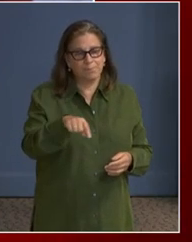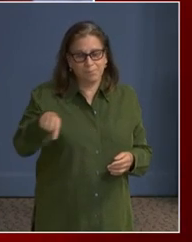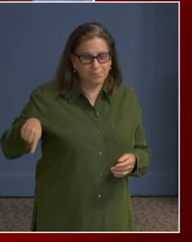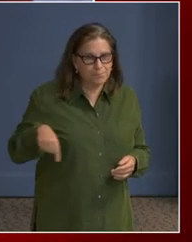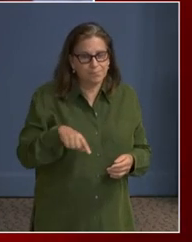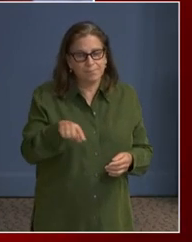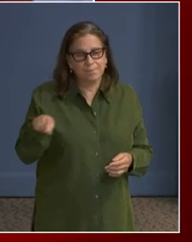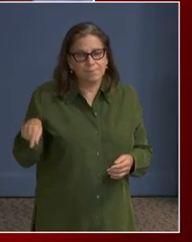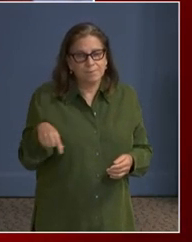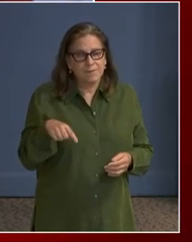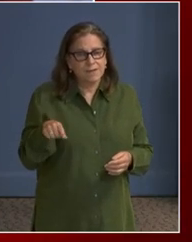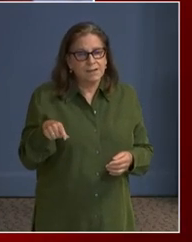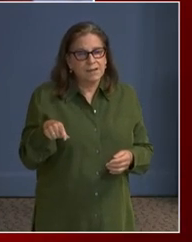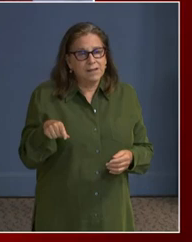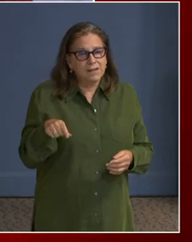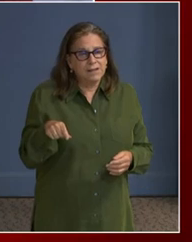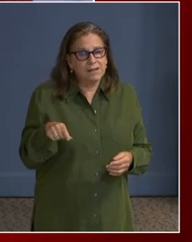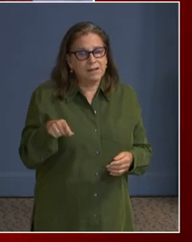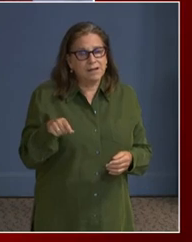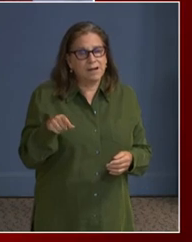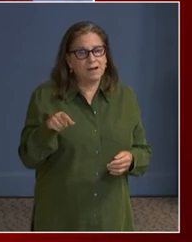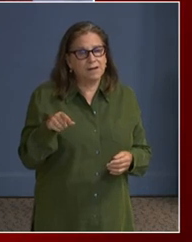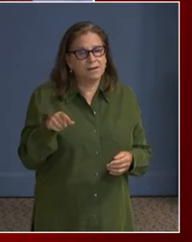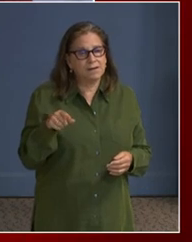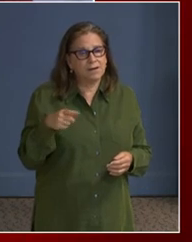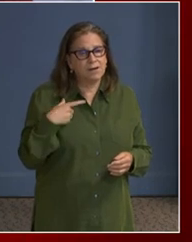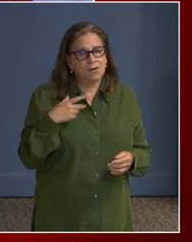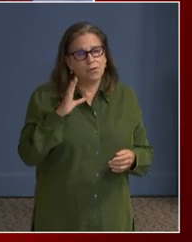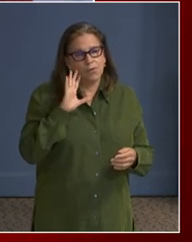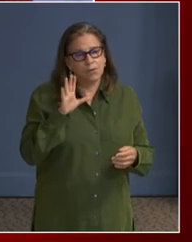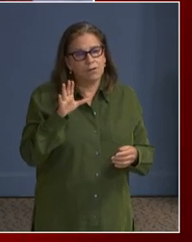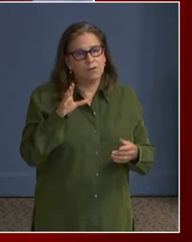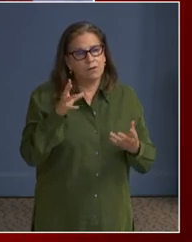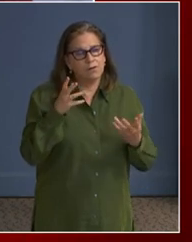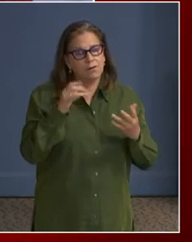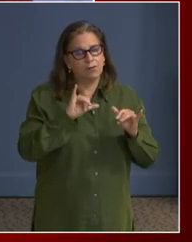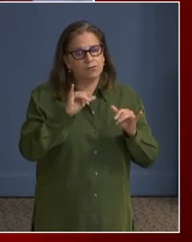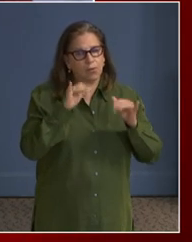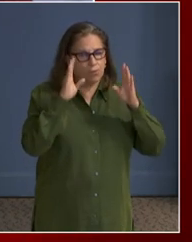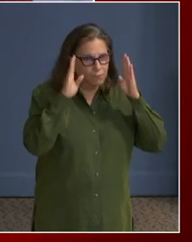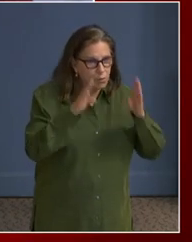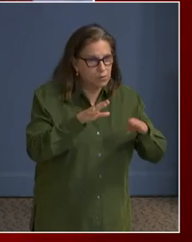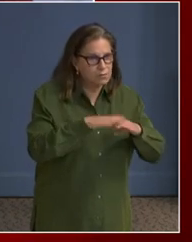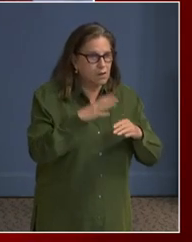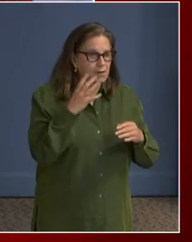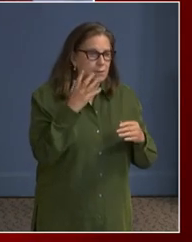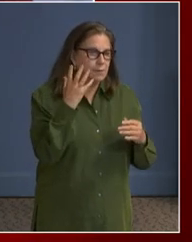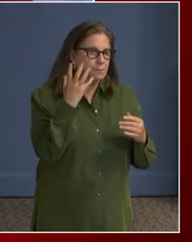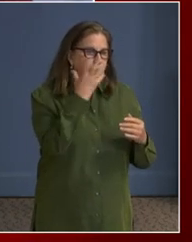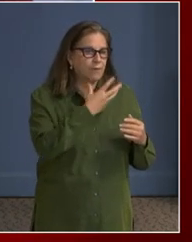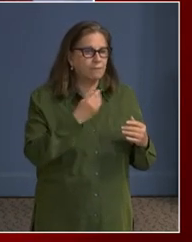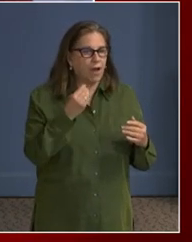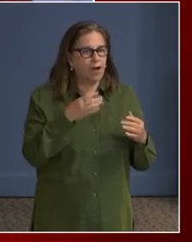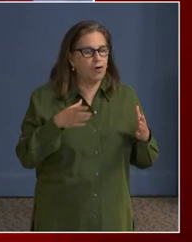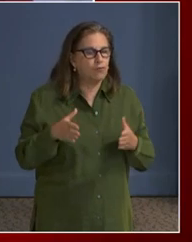that highlighted our beautiful river, that invested in our need for housing and park